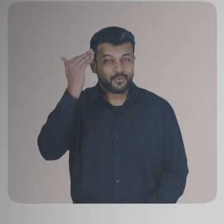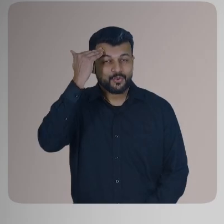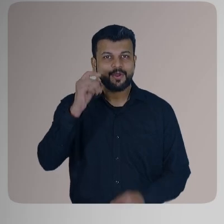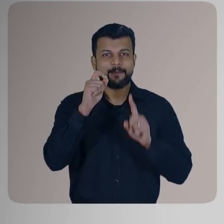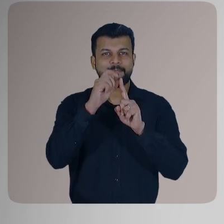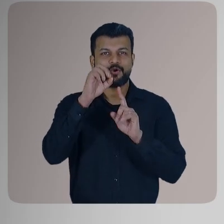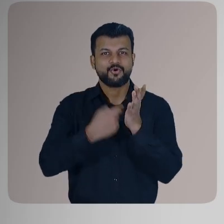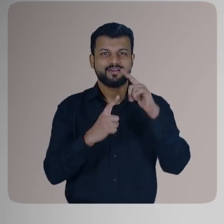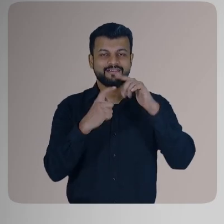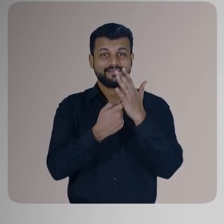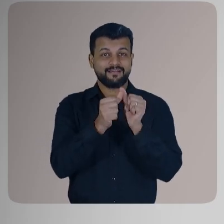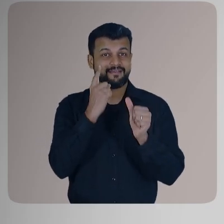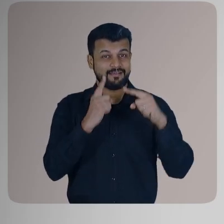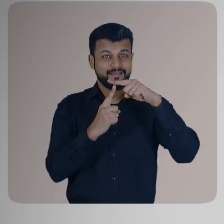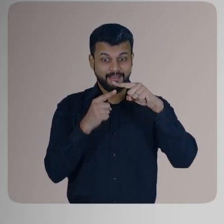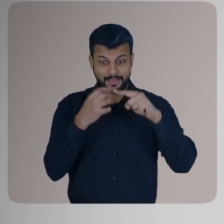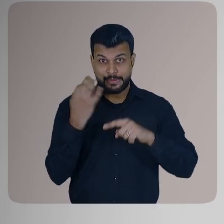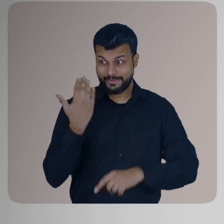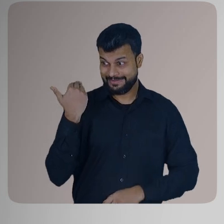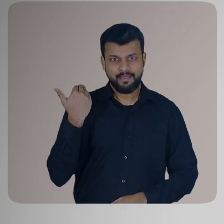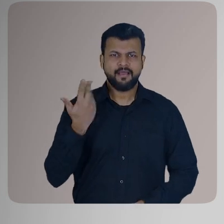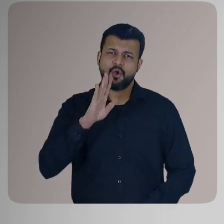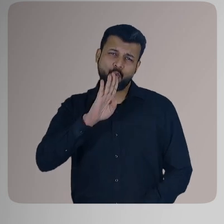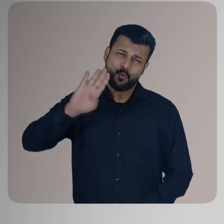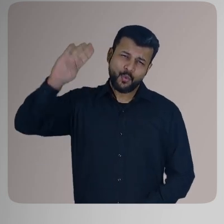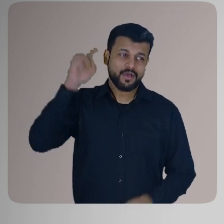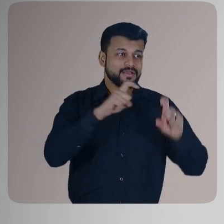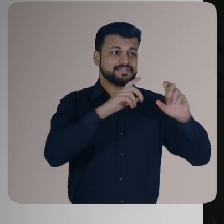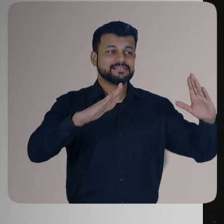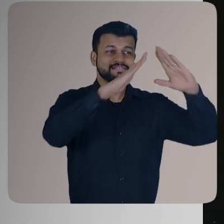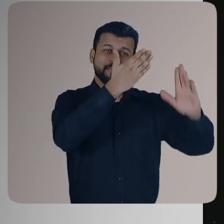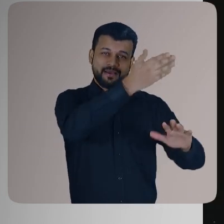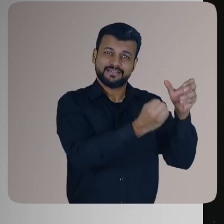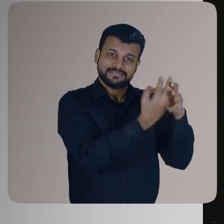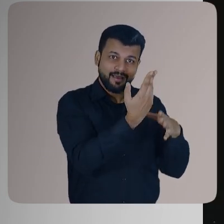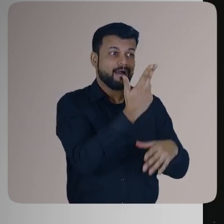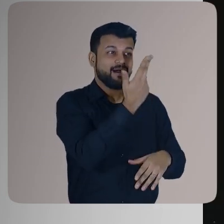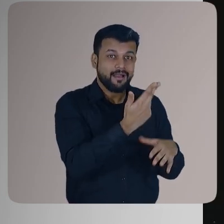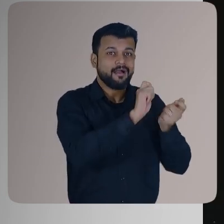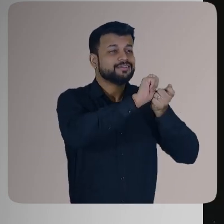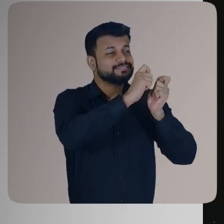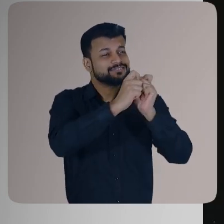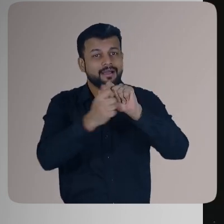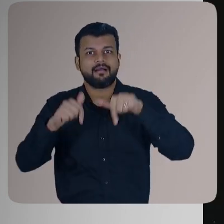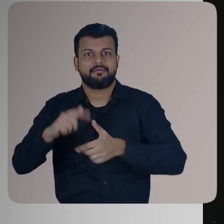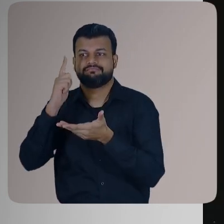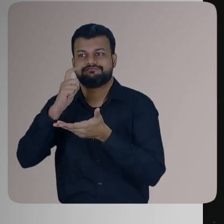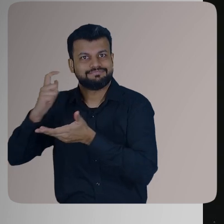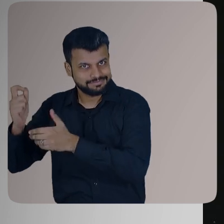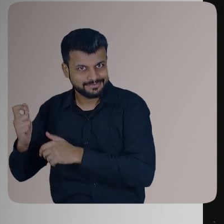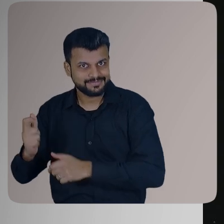Did you know? Portraiture is one of the oldest art forms to exist in the world, tracing its origins back to ancient